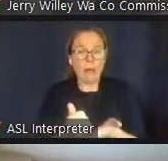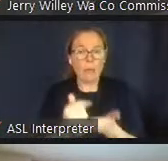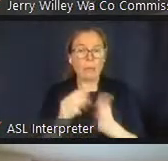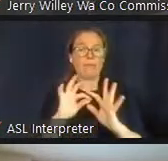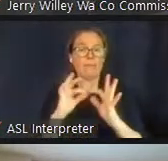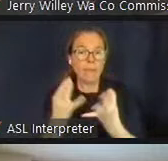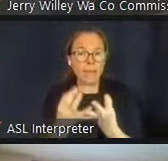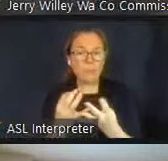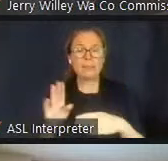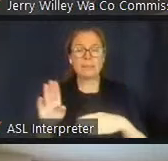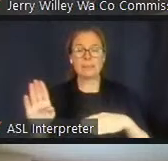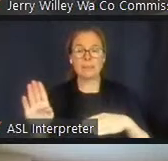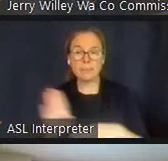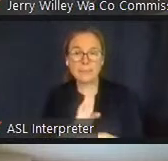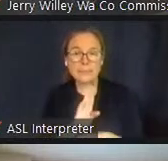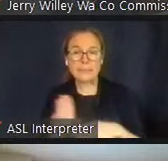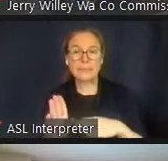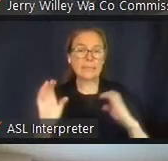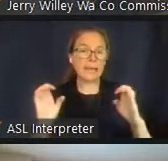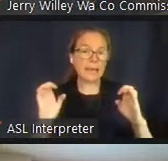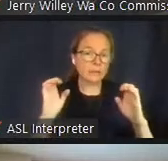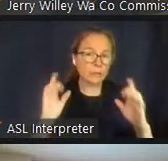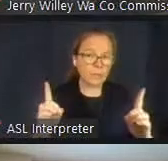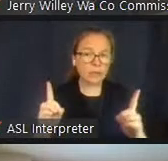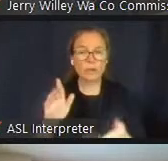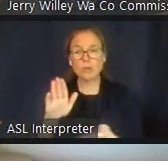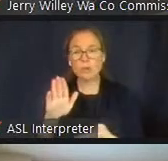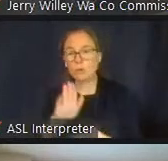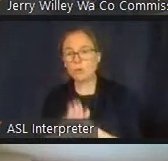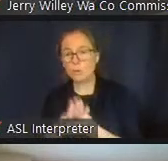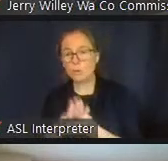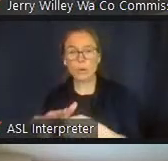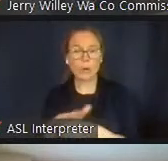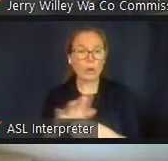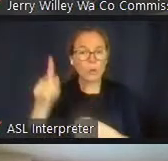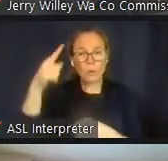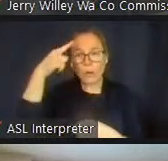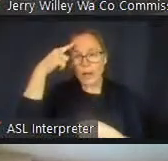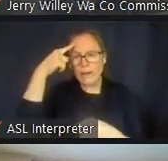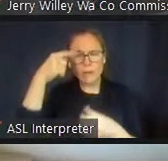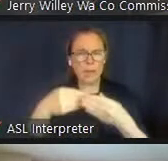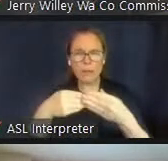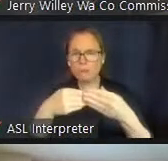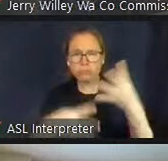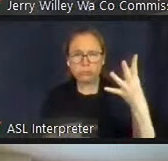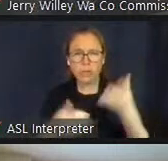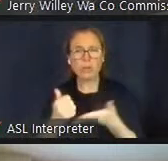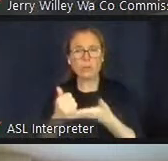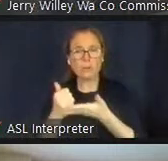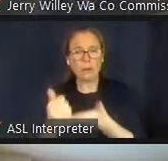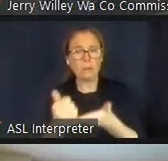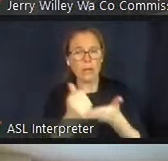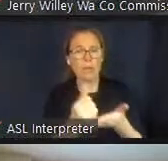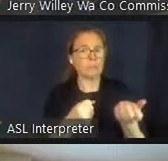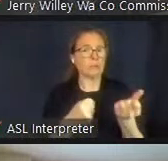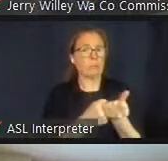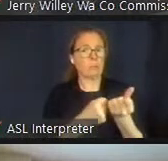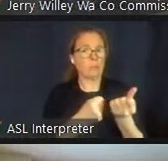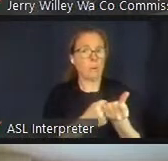for businesses, and education, for local government, and more. It was a quite expansive suite